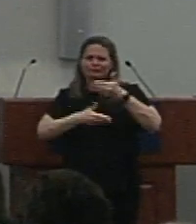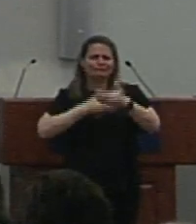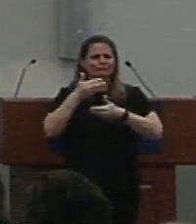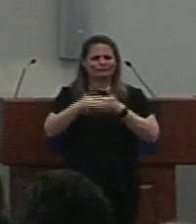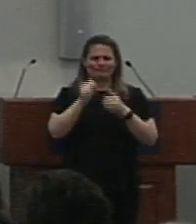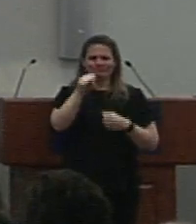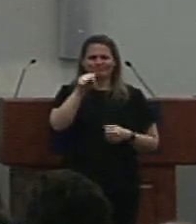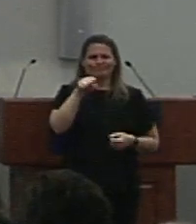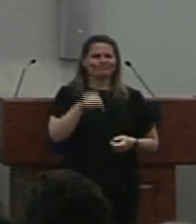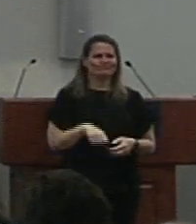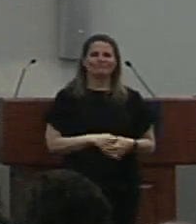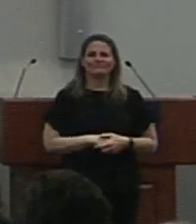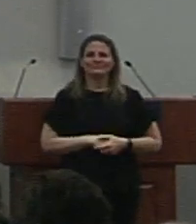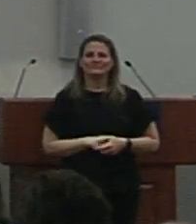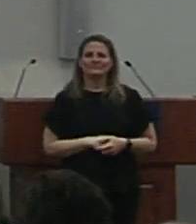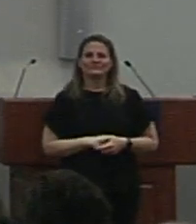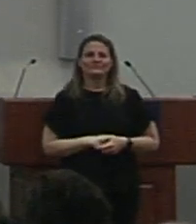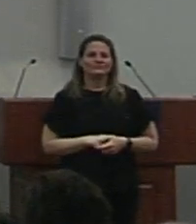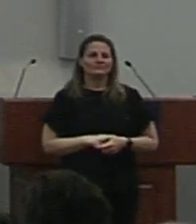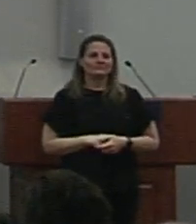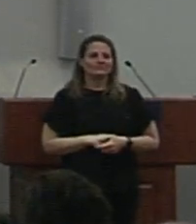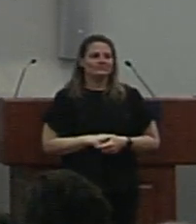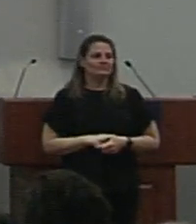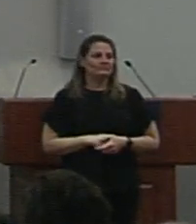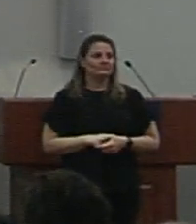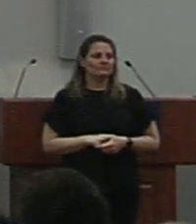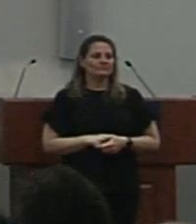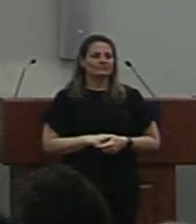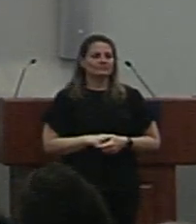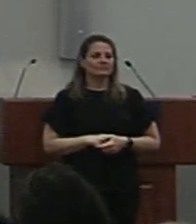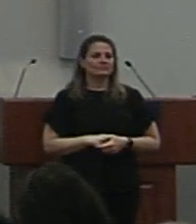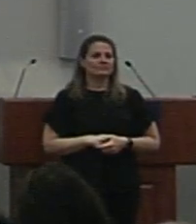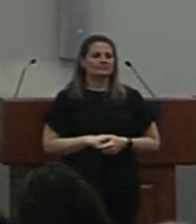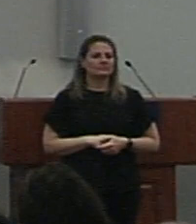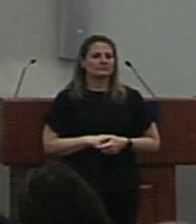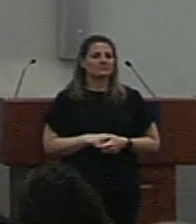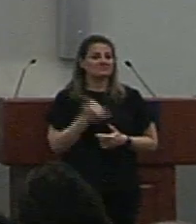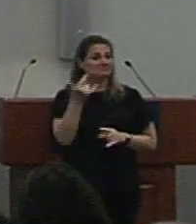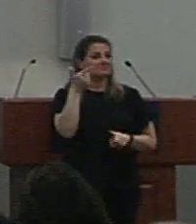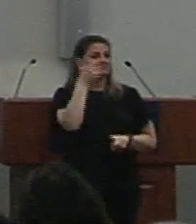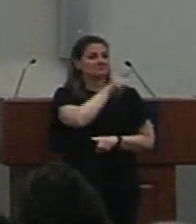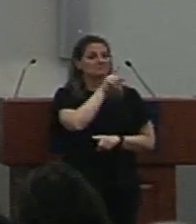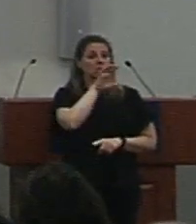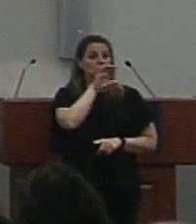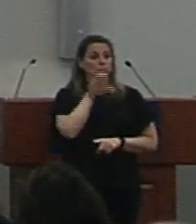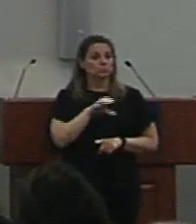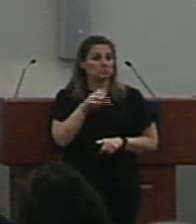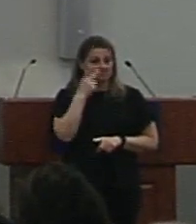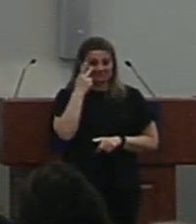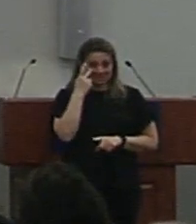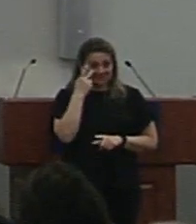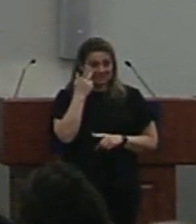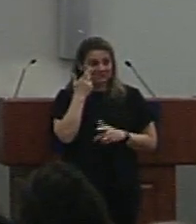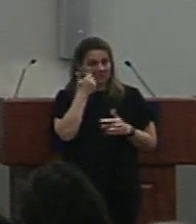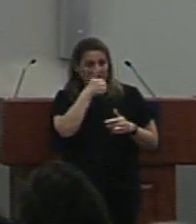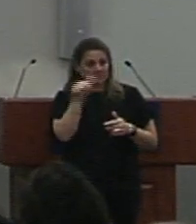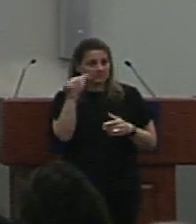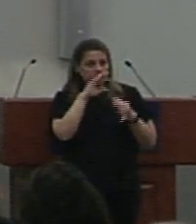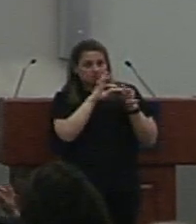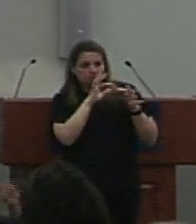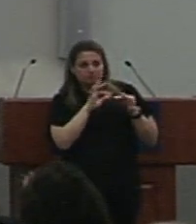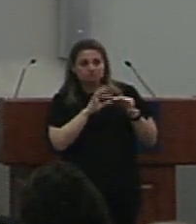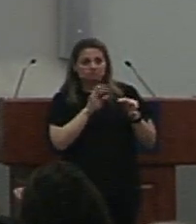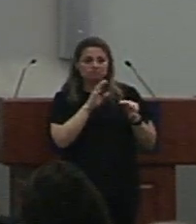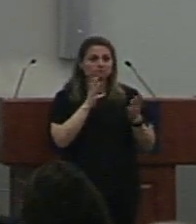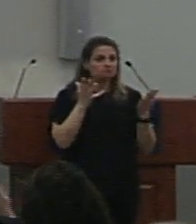Great, thank you. Still seeing this is Andrea of the commission. I've not been introducing myself. Seeing no